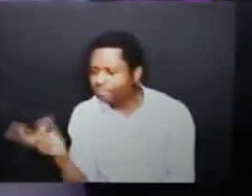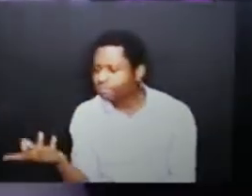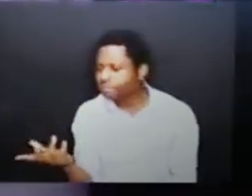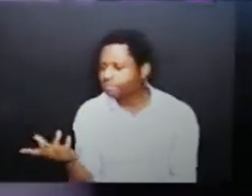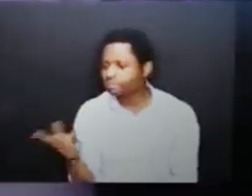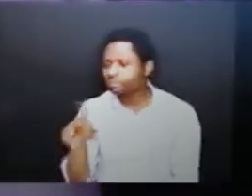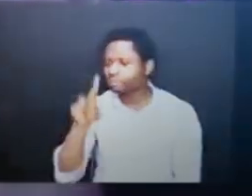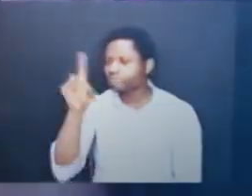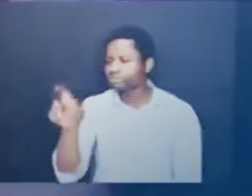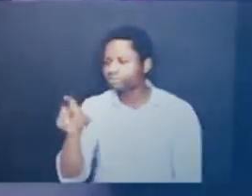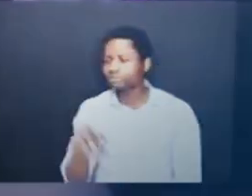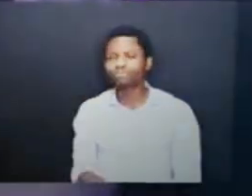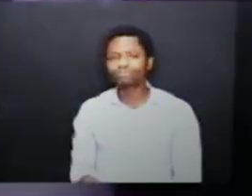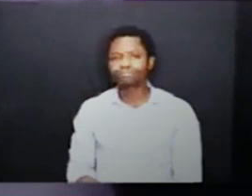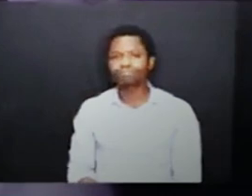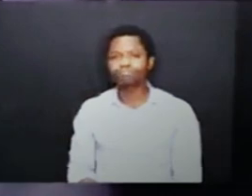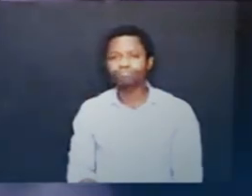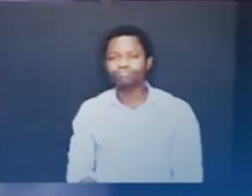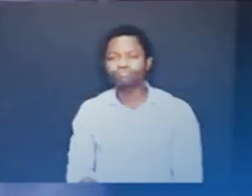The next